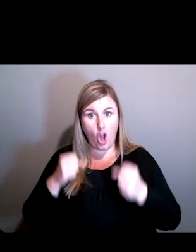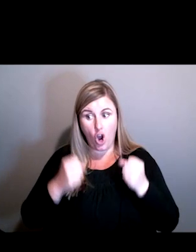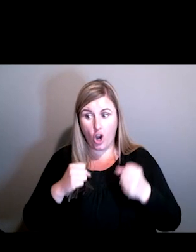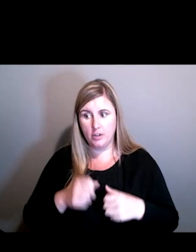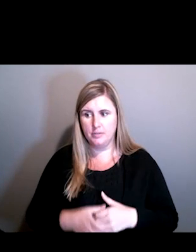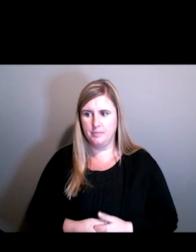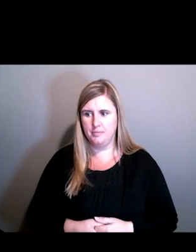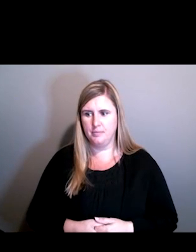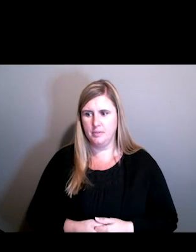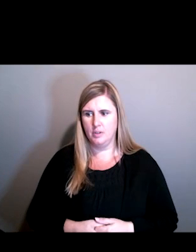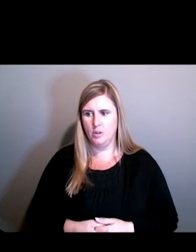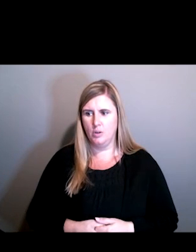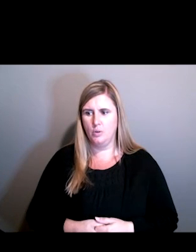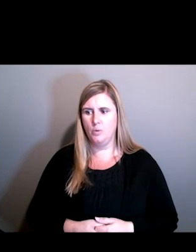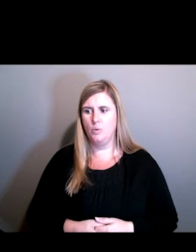Car.